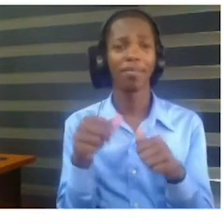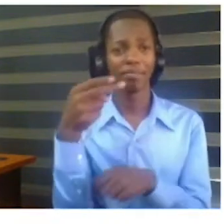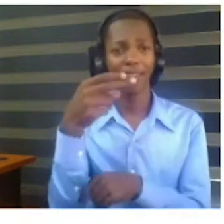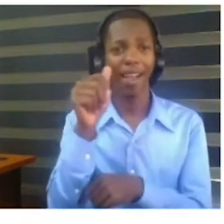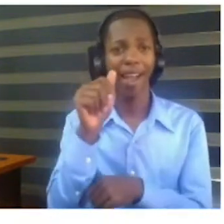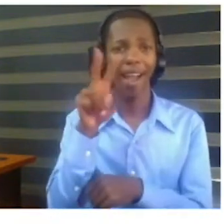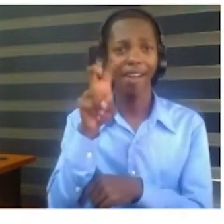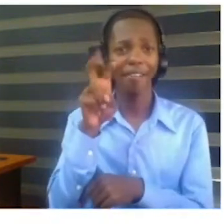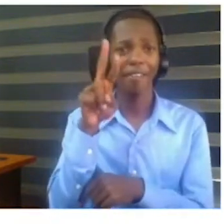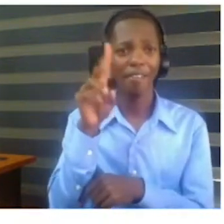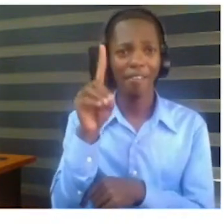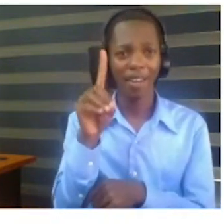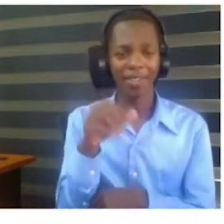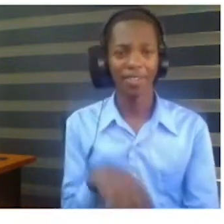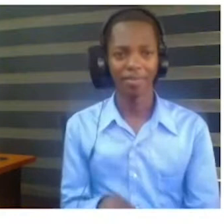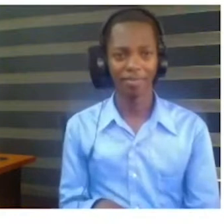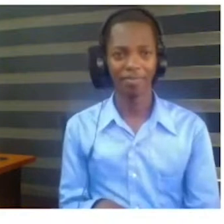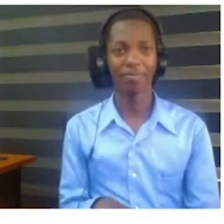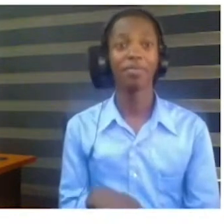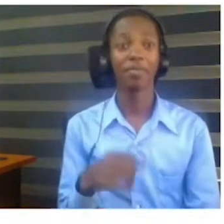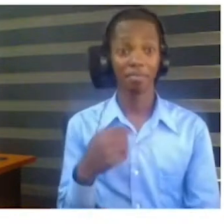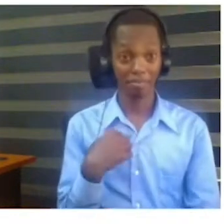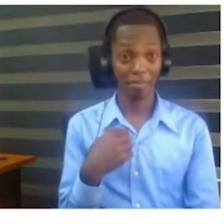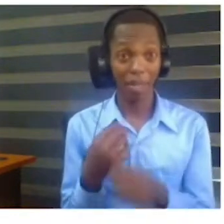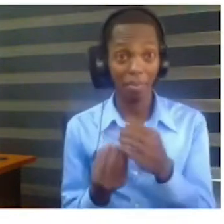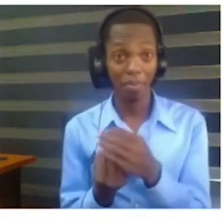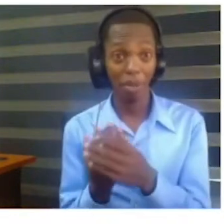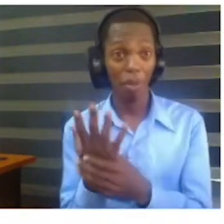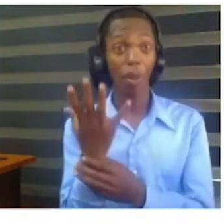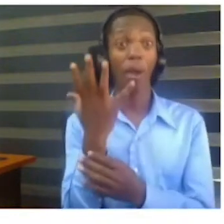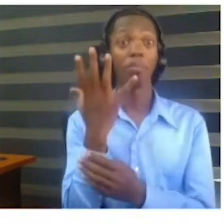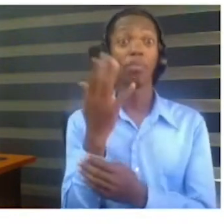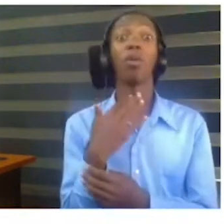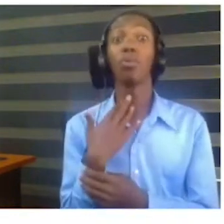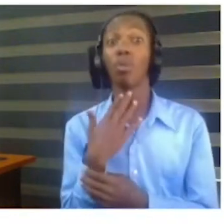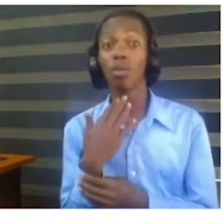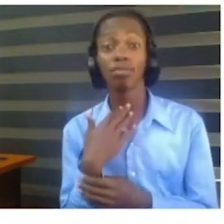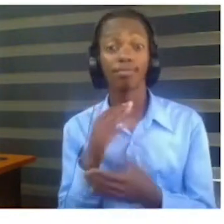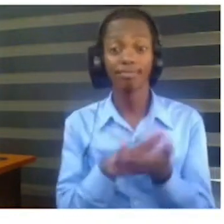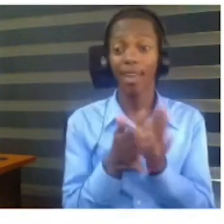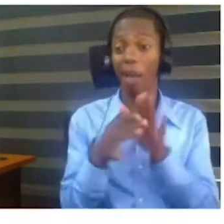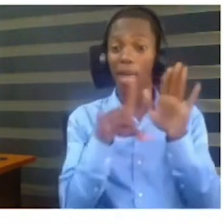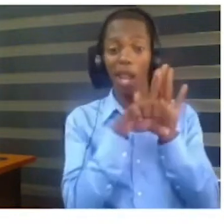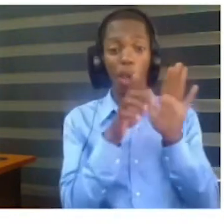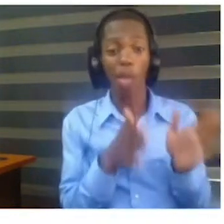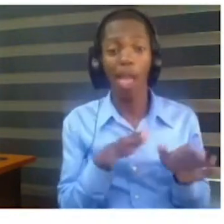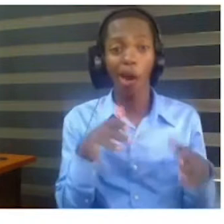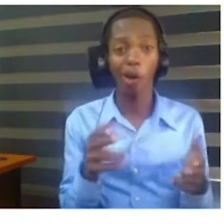up wanting to go to Harvard or wanting to become a lawyer. That happened.